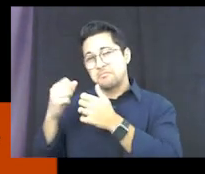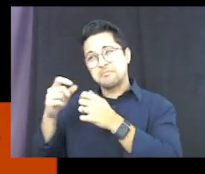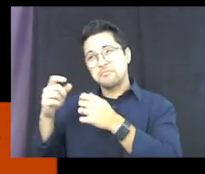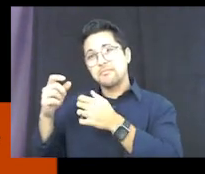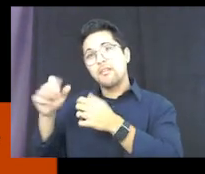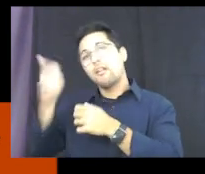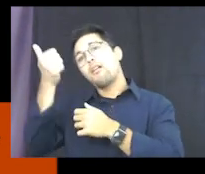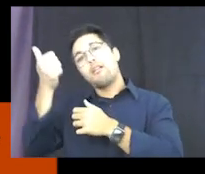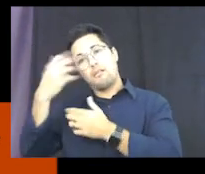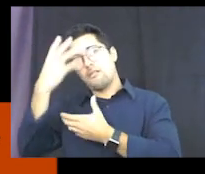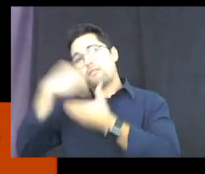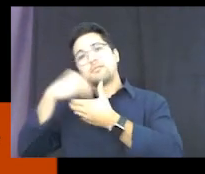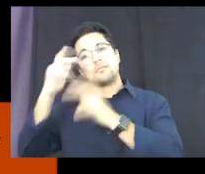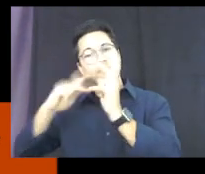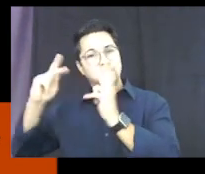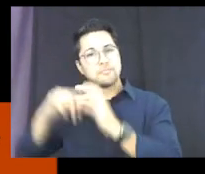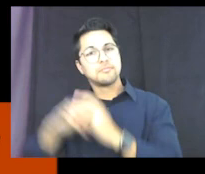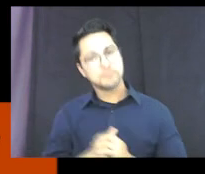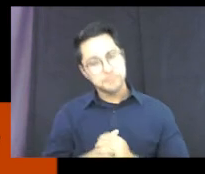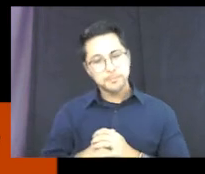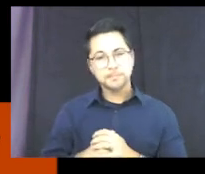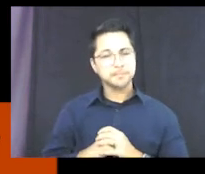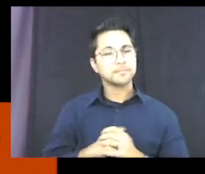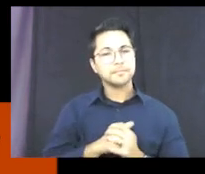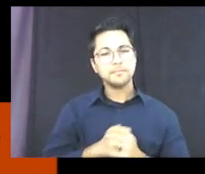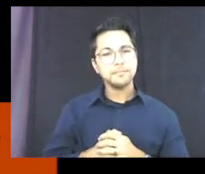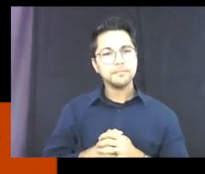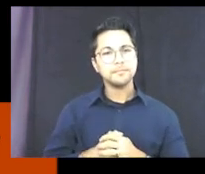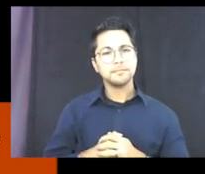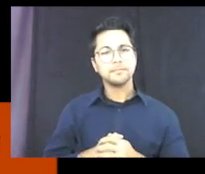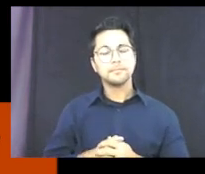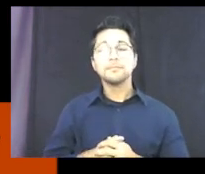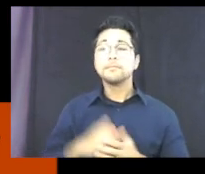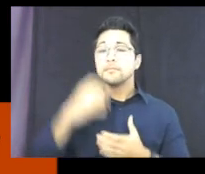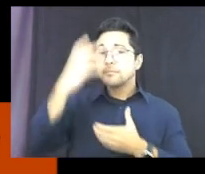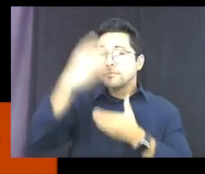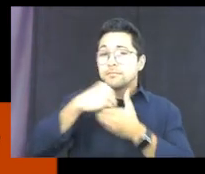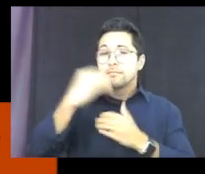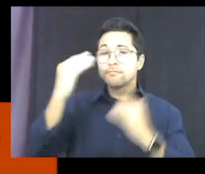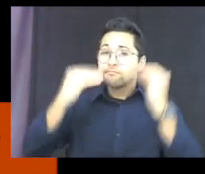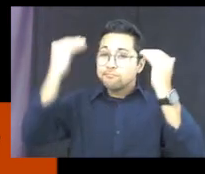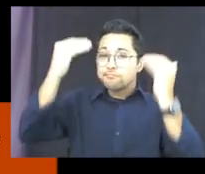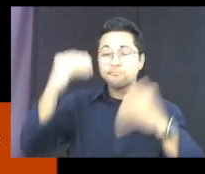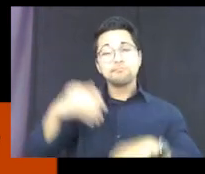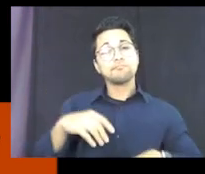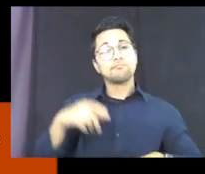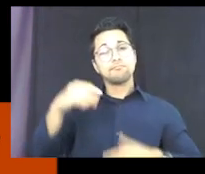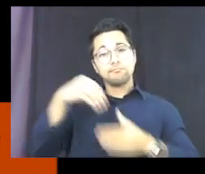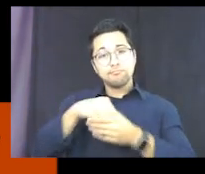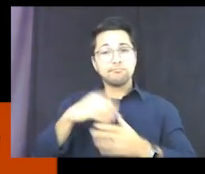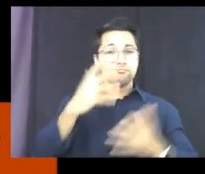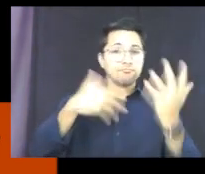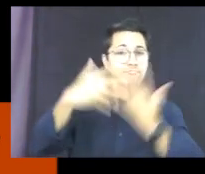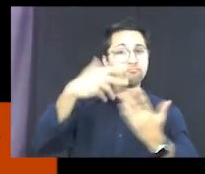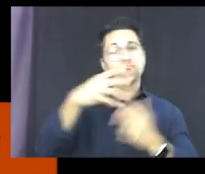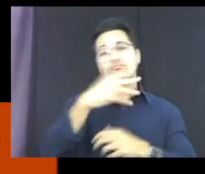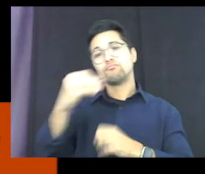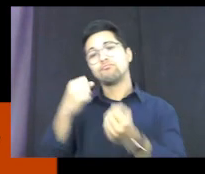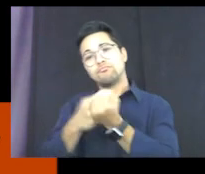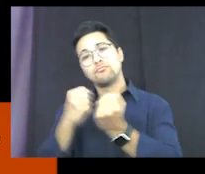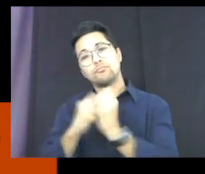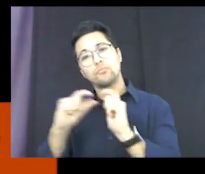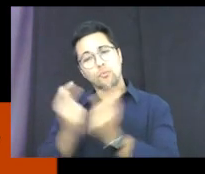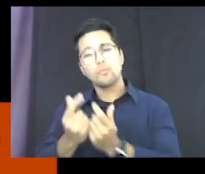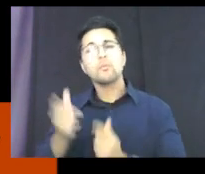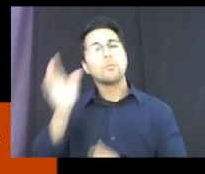social struggles with other autistic people. Autistic adults in social and support groups are going